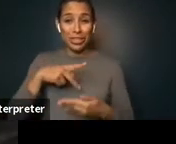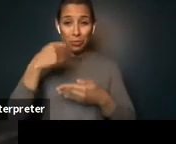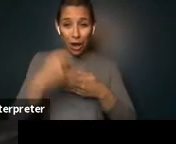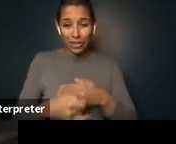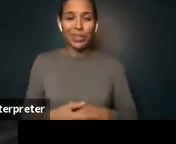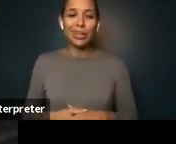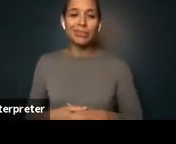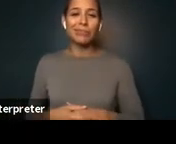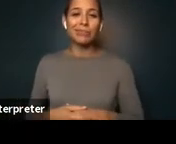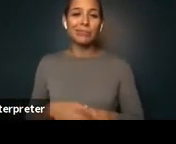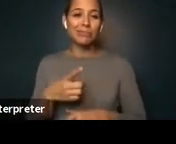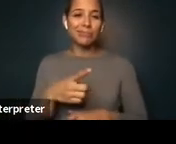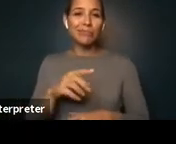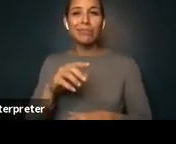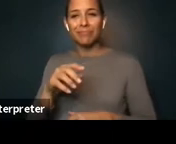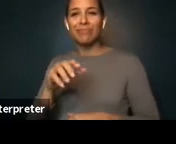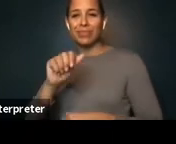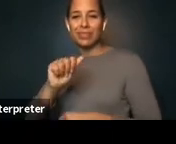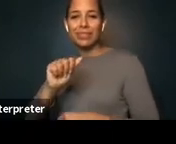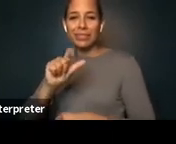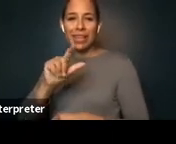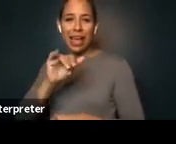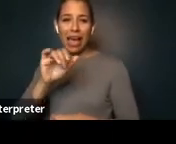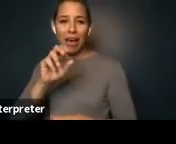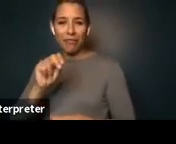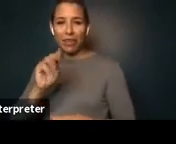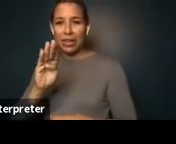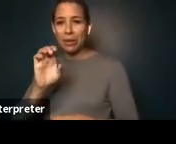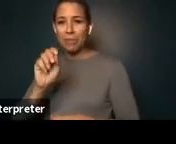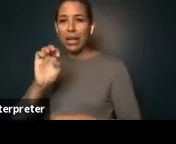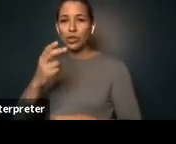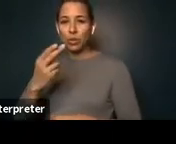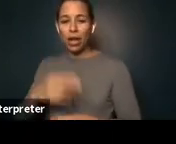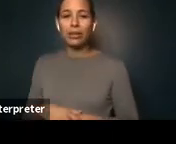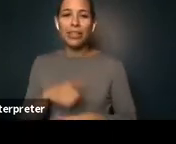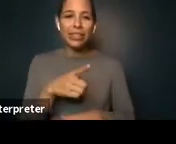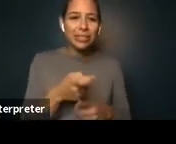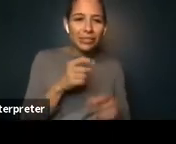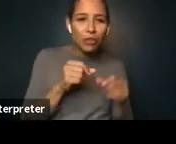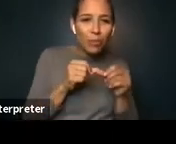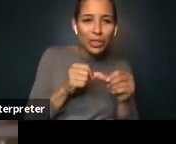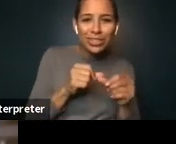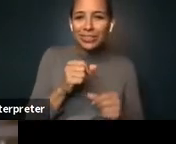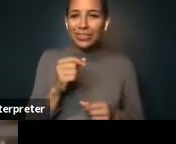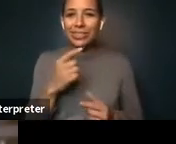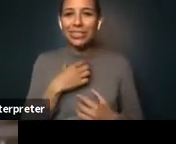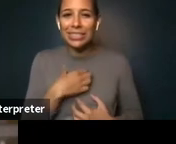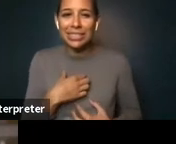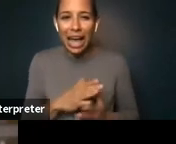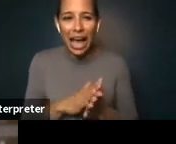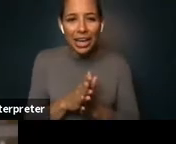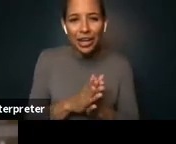Um, this is Alvin Beltroup. Um, this is from The Persistent Desire. There were also images by Sunil Gupta.